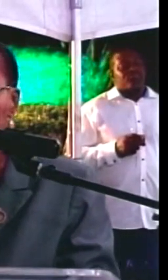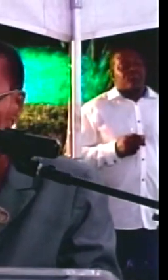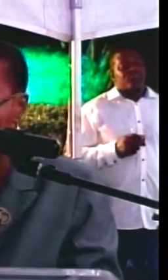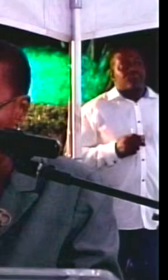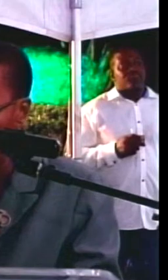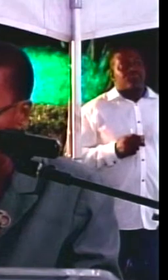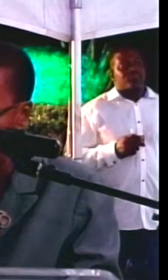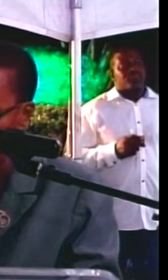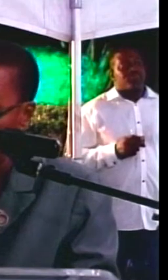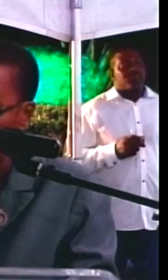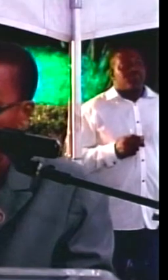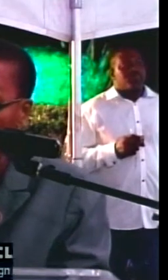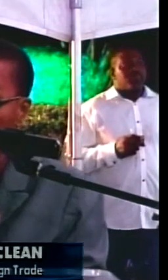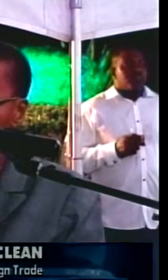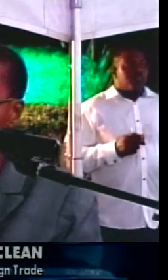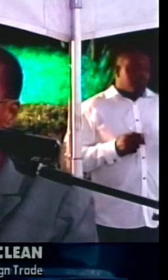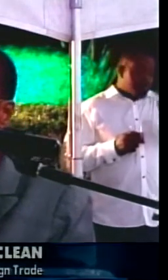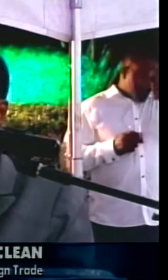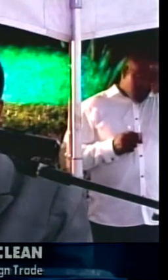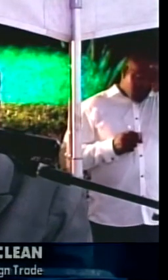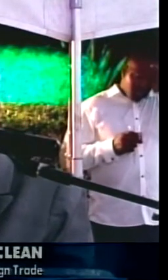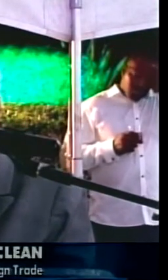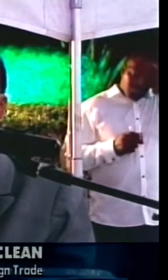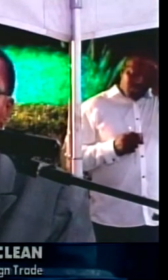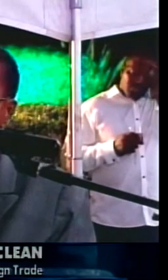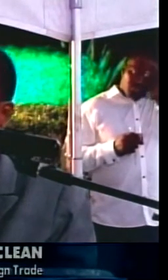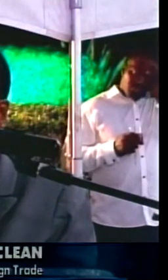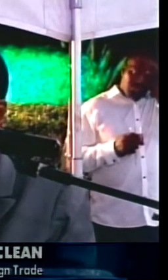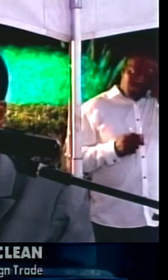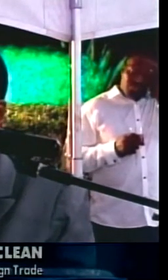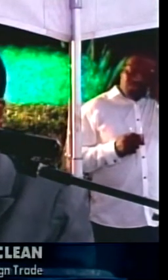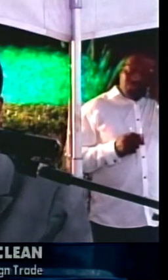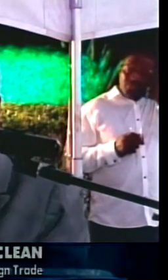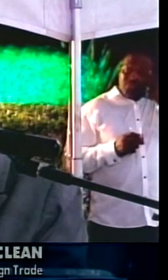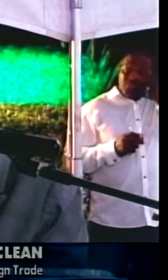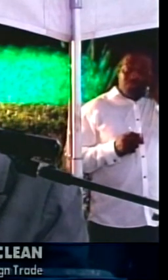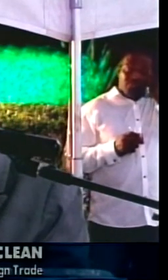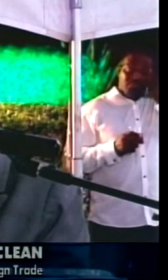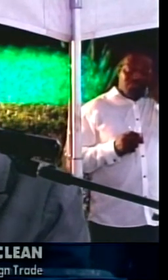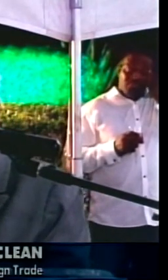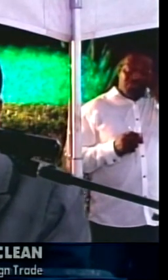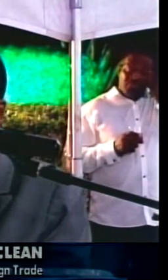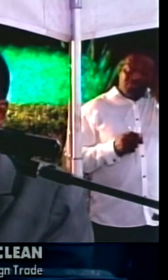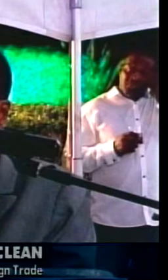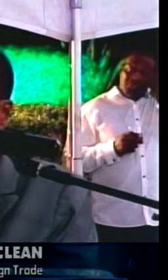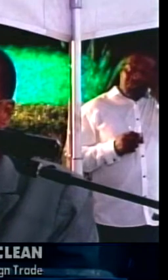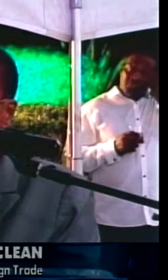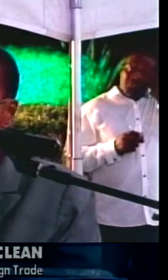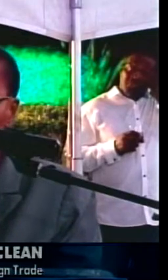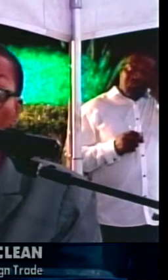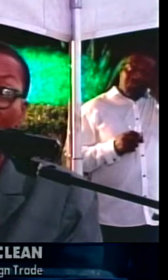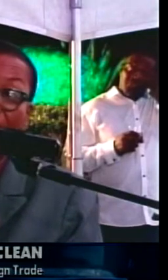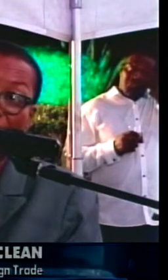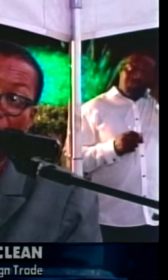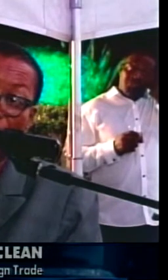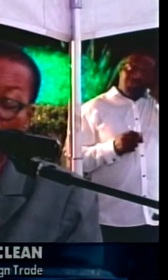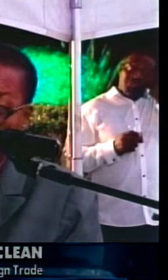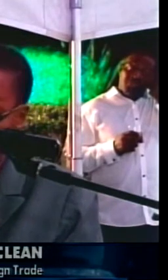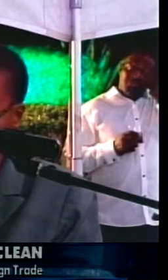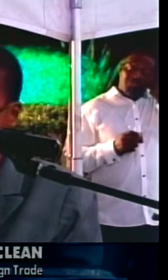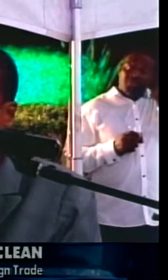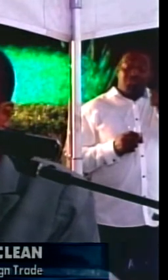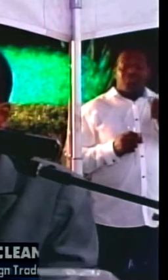air services agreement which served to modify the previous 1999 Air Services Agreement. And why is this